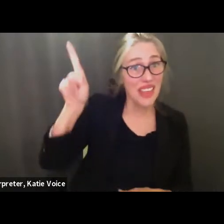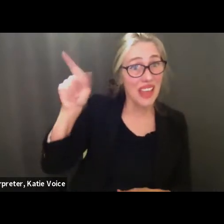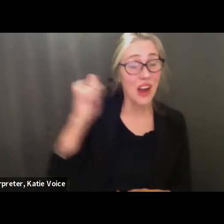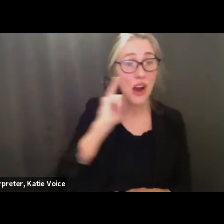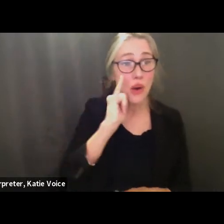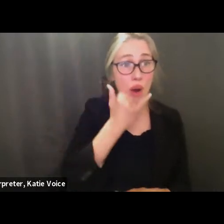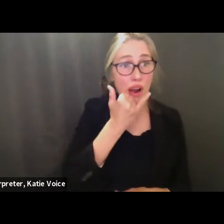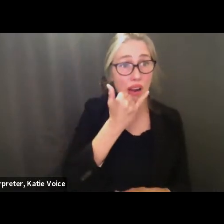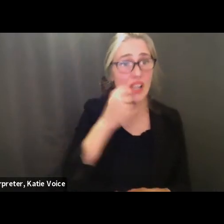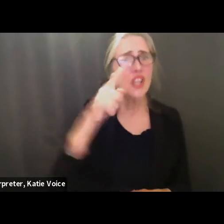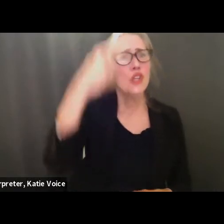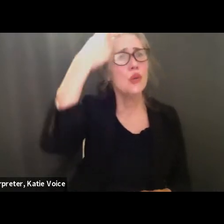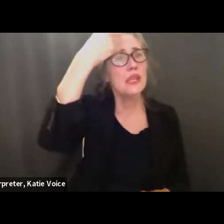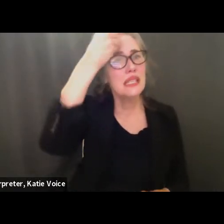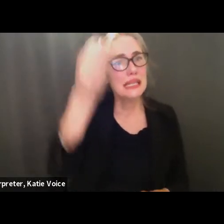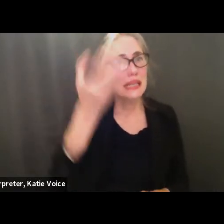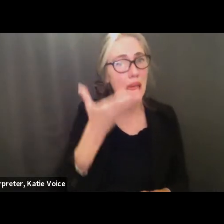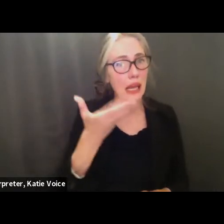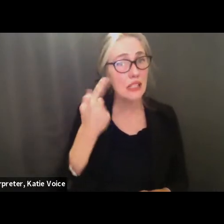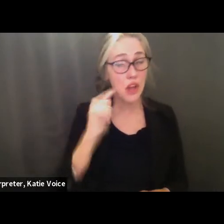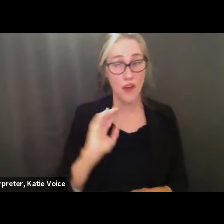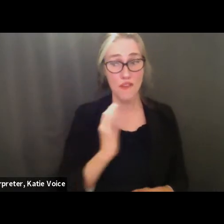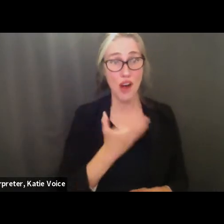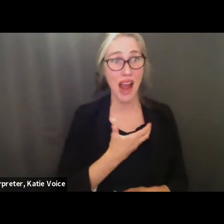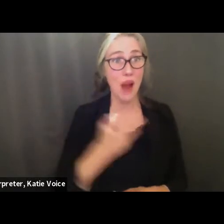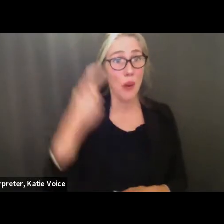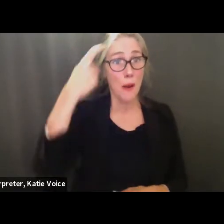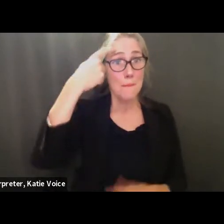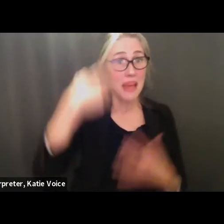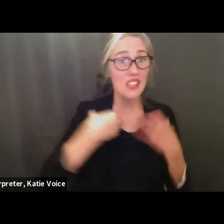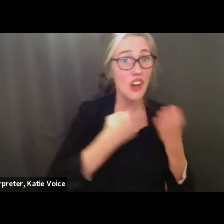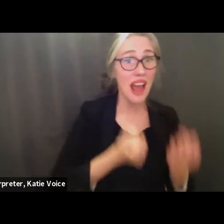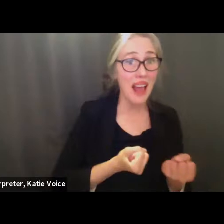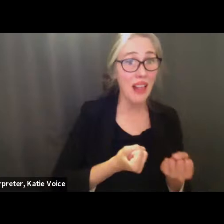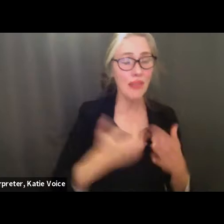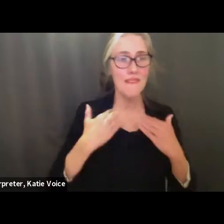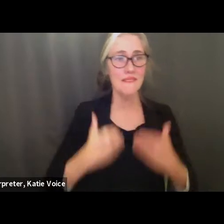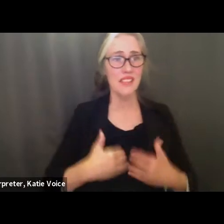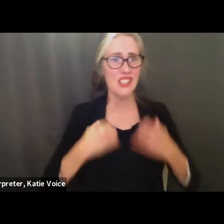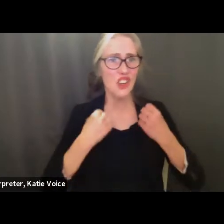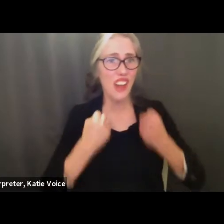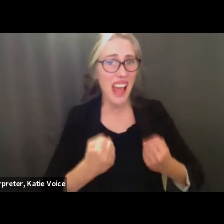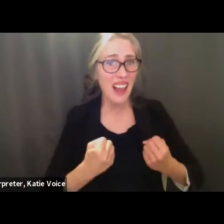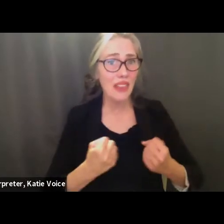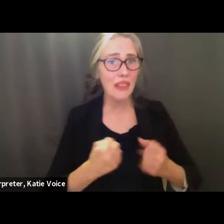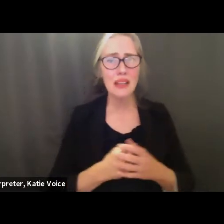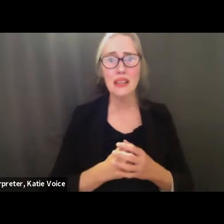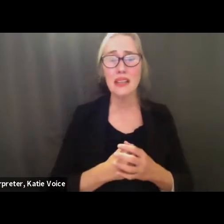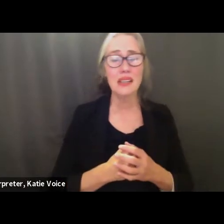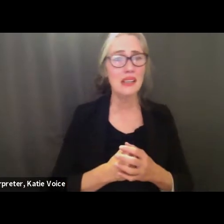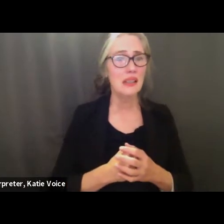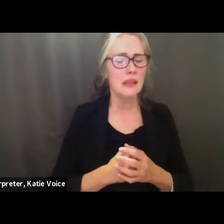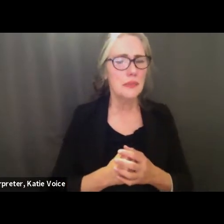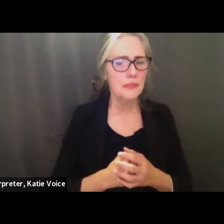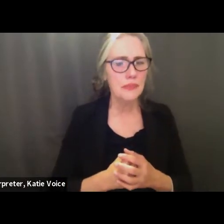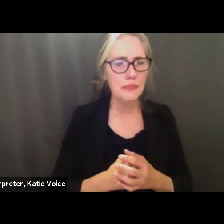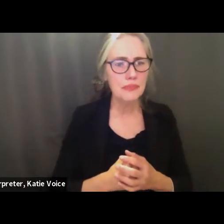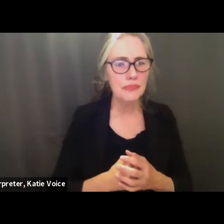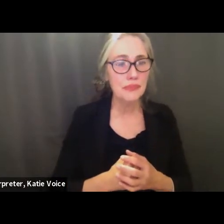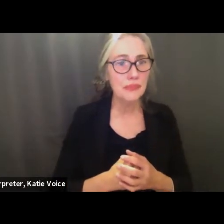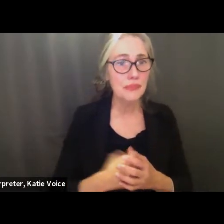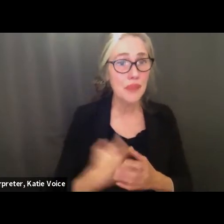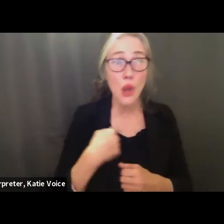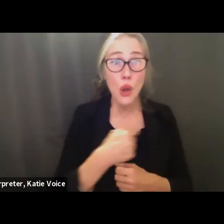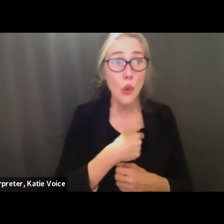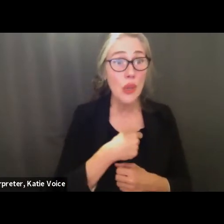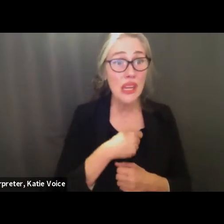mental, their physical health. That's important. And we can't go to the California board to complain. We can only